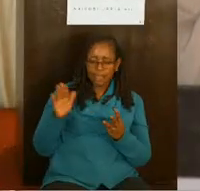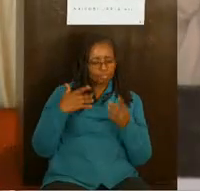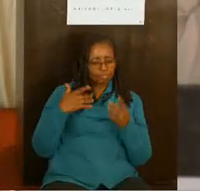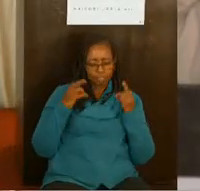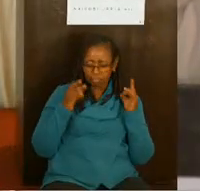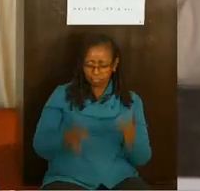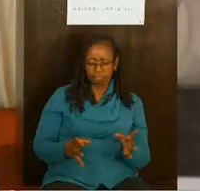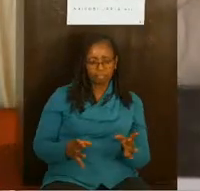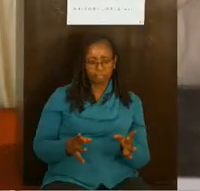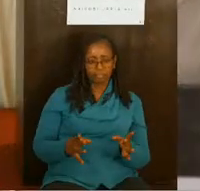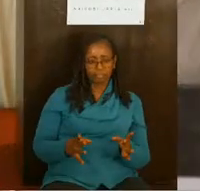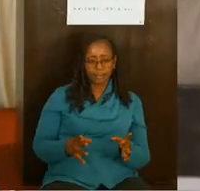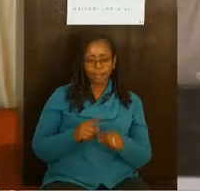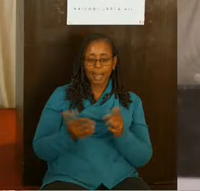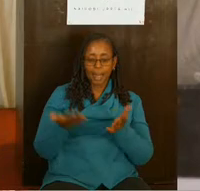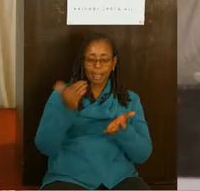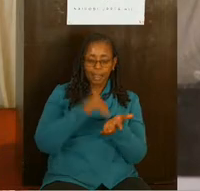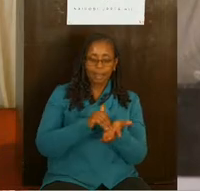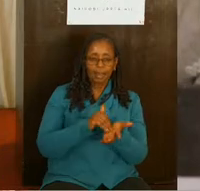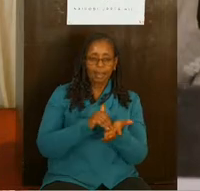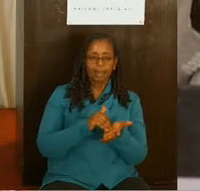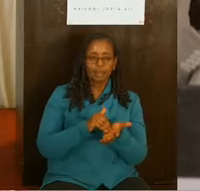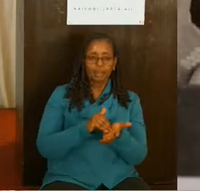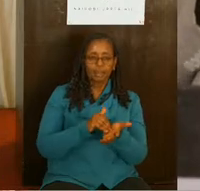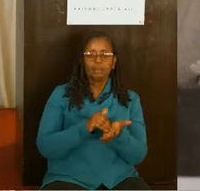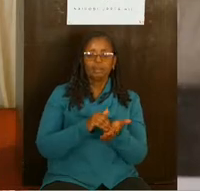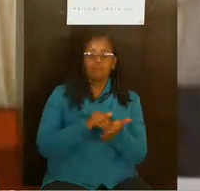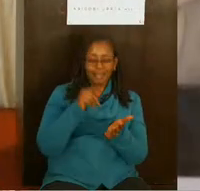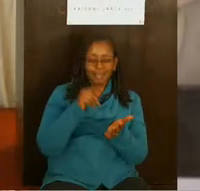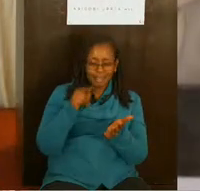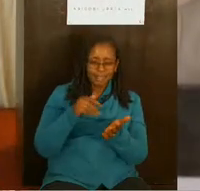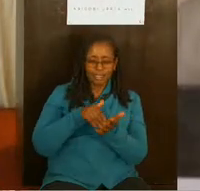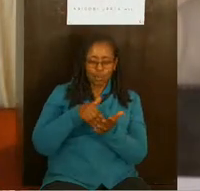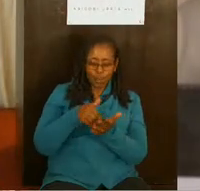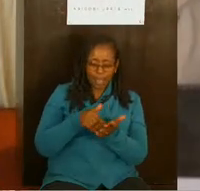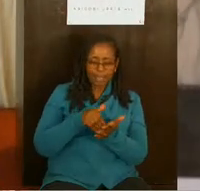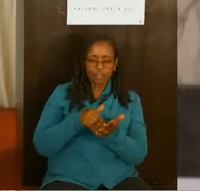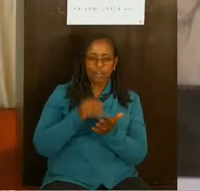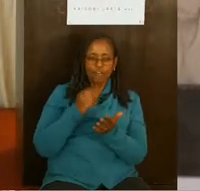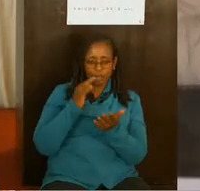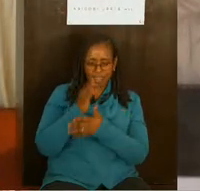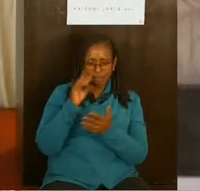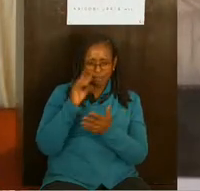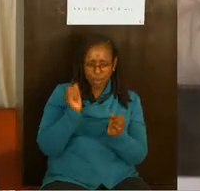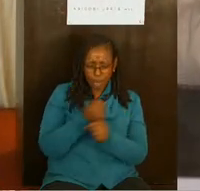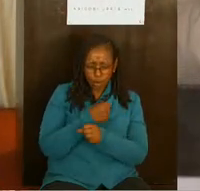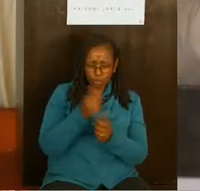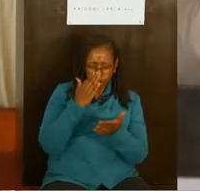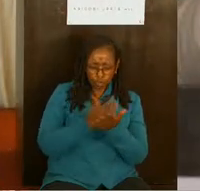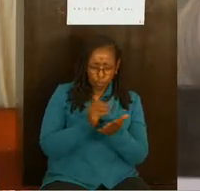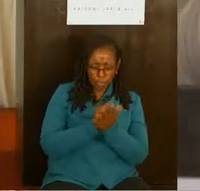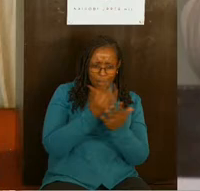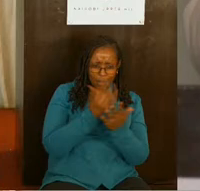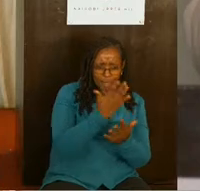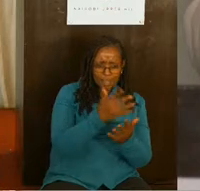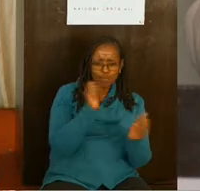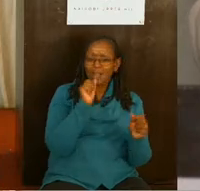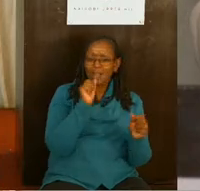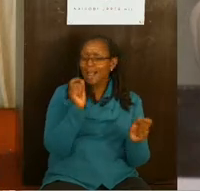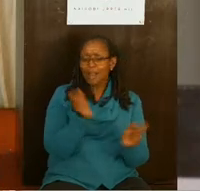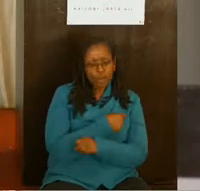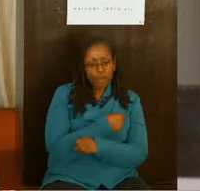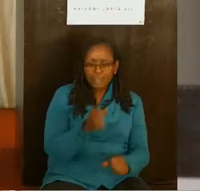but again it is said that is the weakest of Faith because if you cannot stop at your hand you can't even speak out